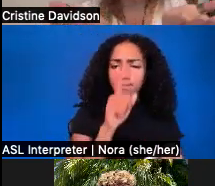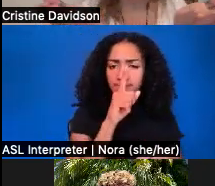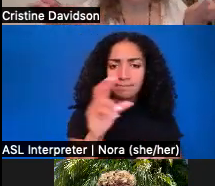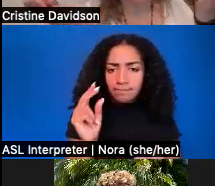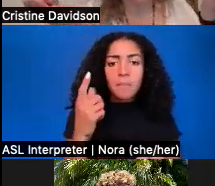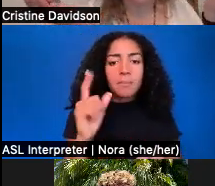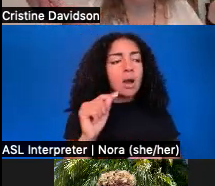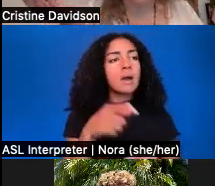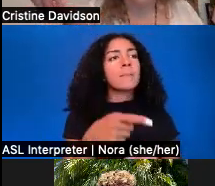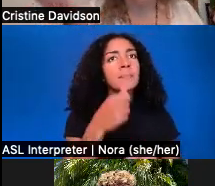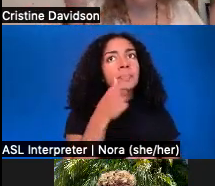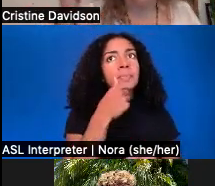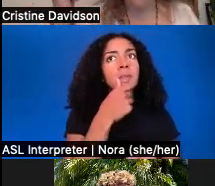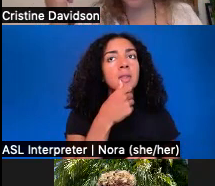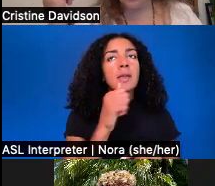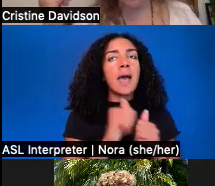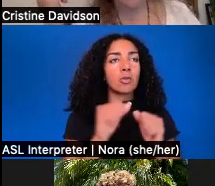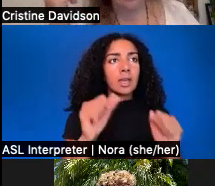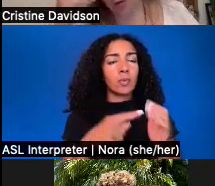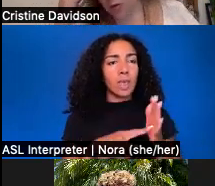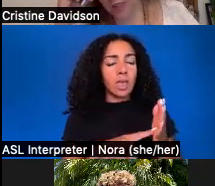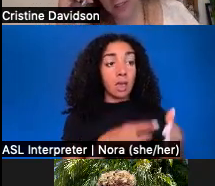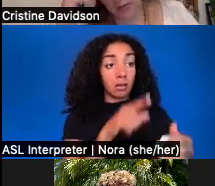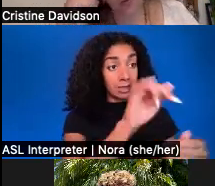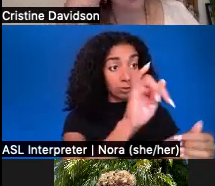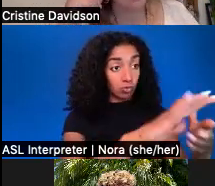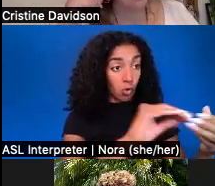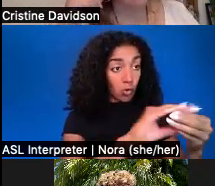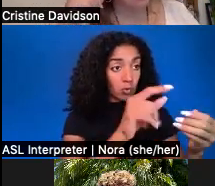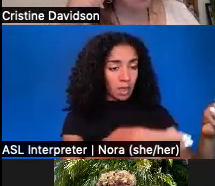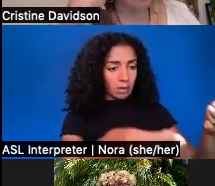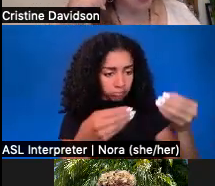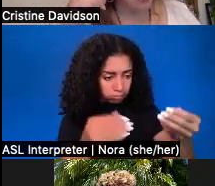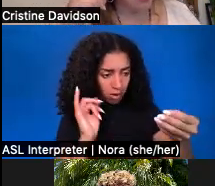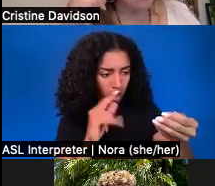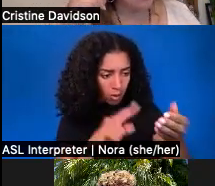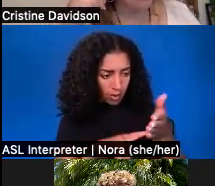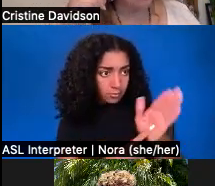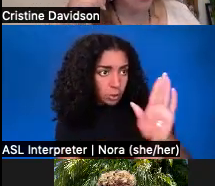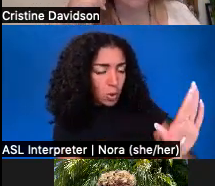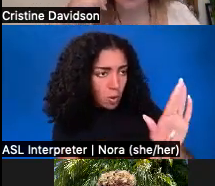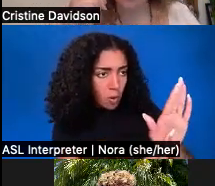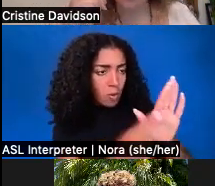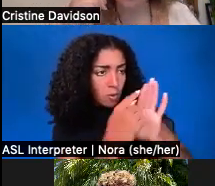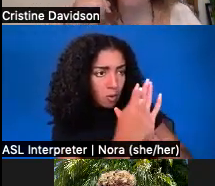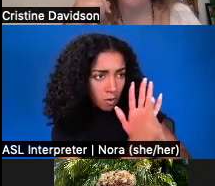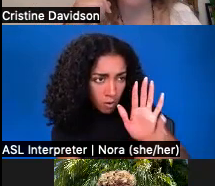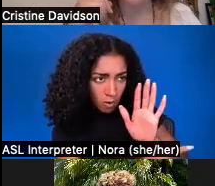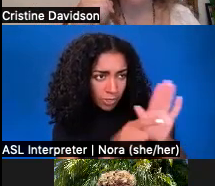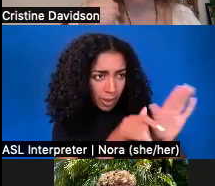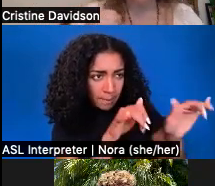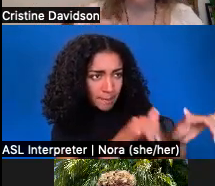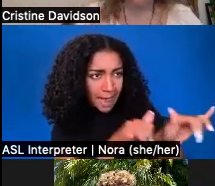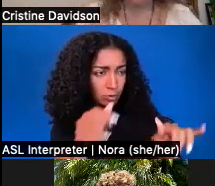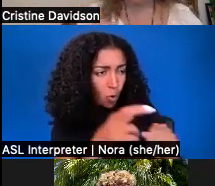present the information in a way where the person can be like, holy smokes, I didn't even realize that was happening.